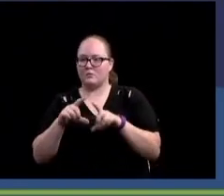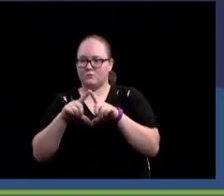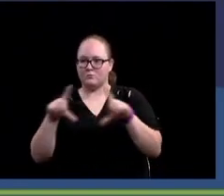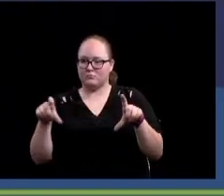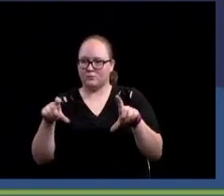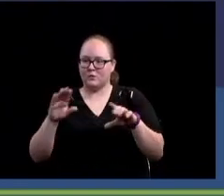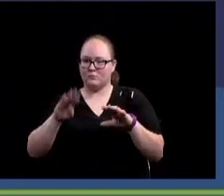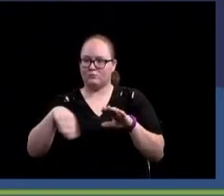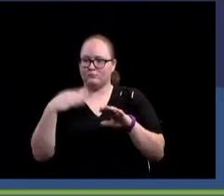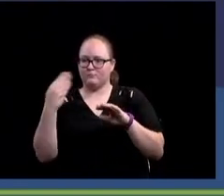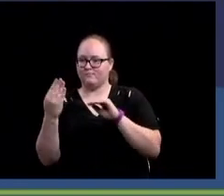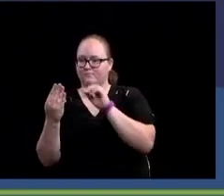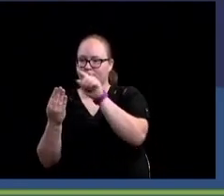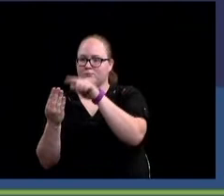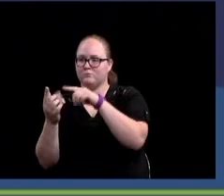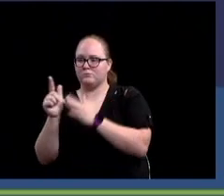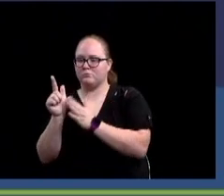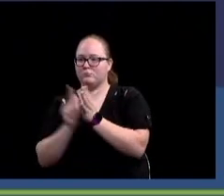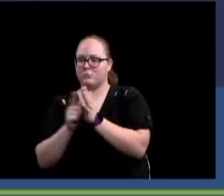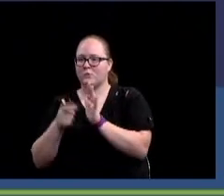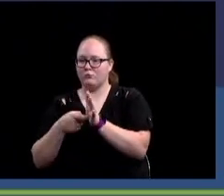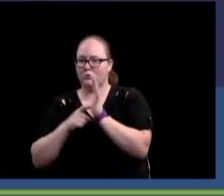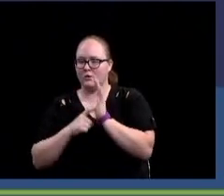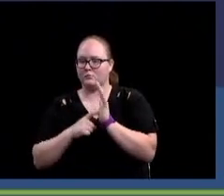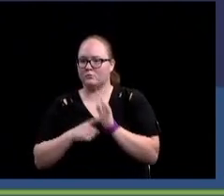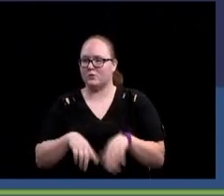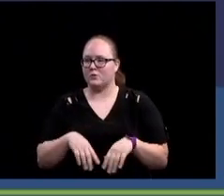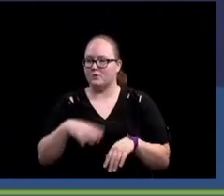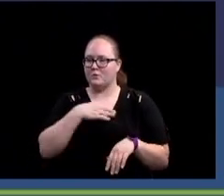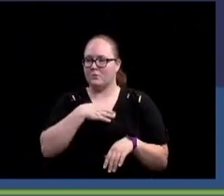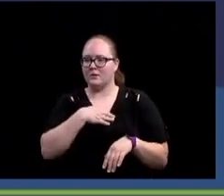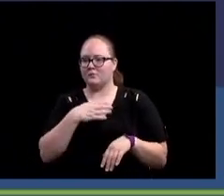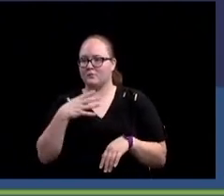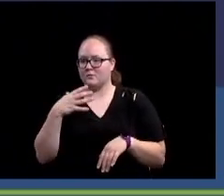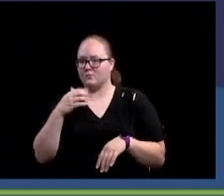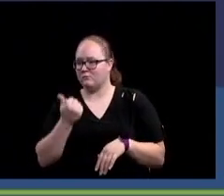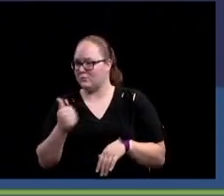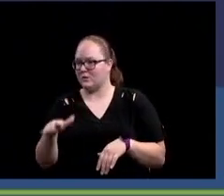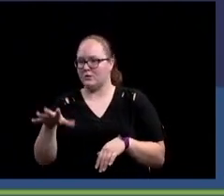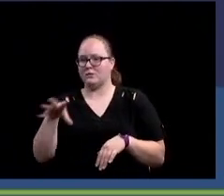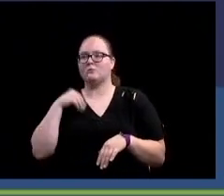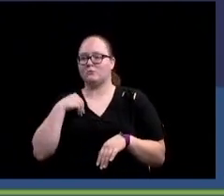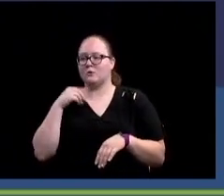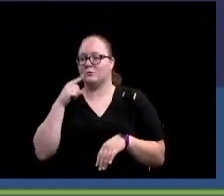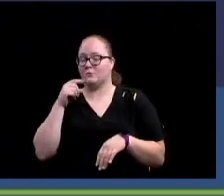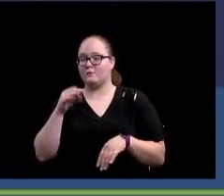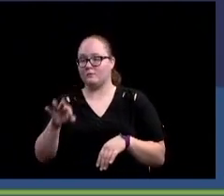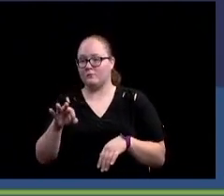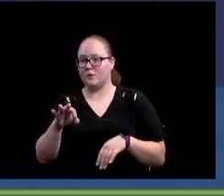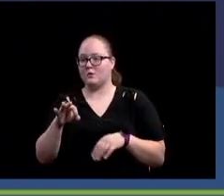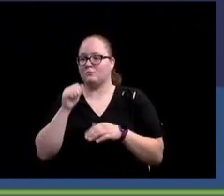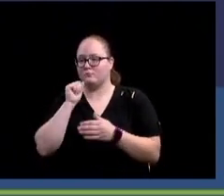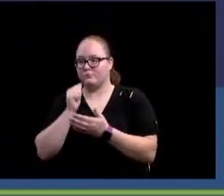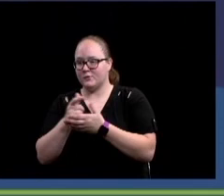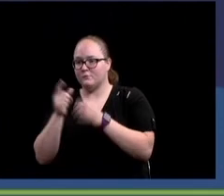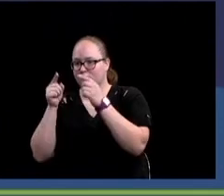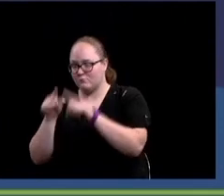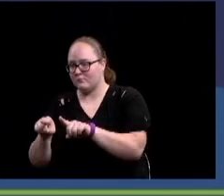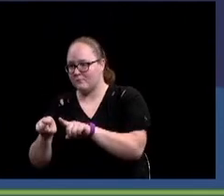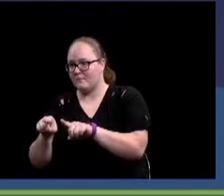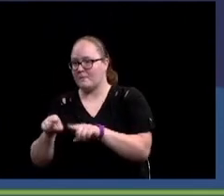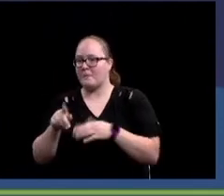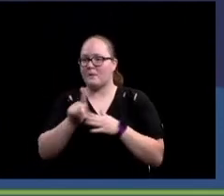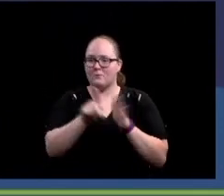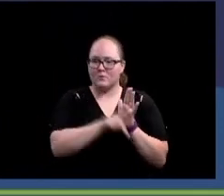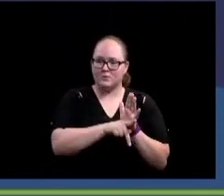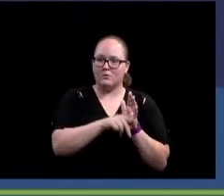are taken for anything that, if proven true, would be a violation of policy or law. We do not take complaints about the charge